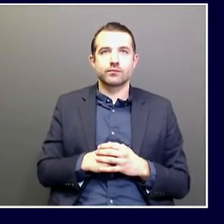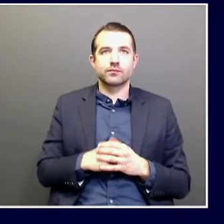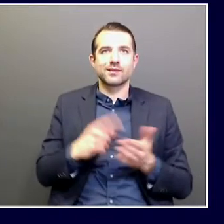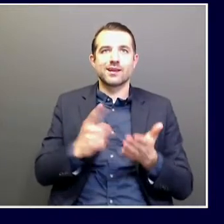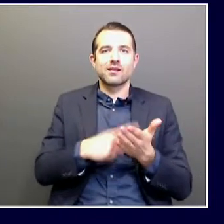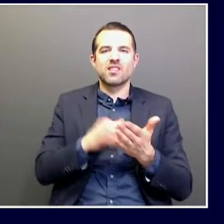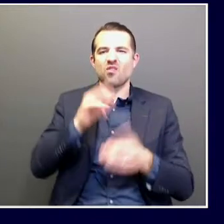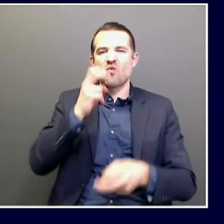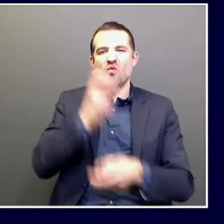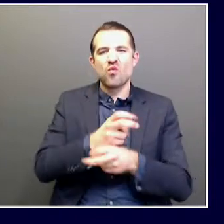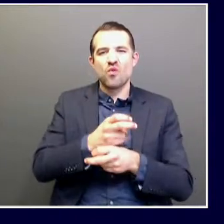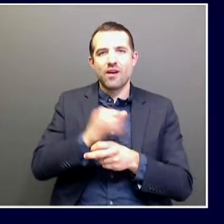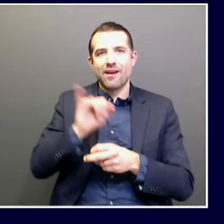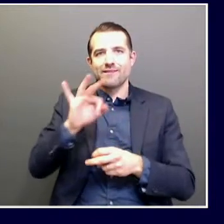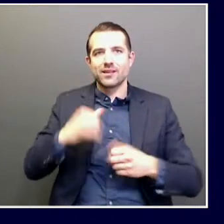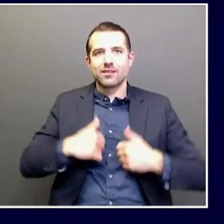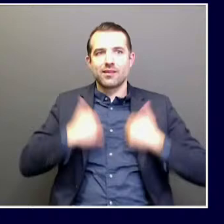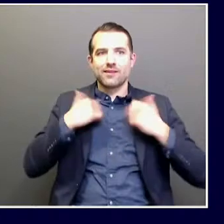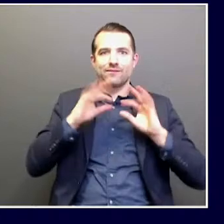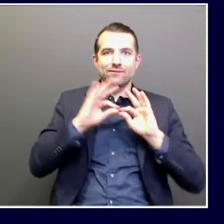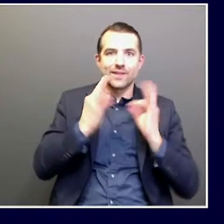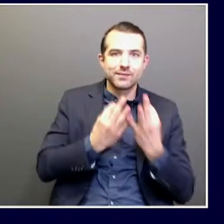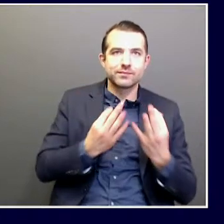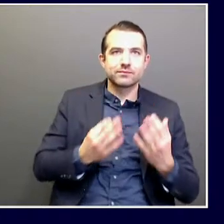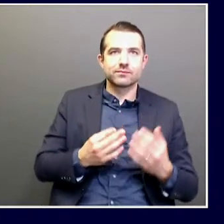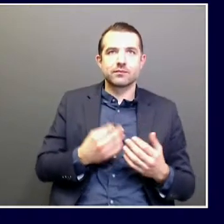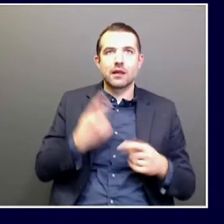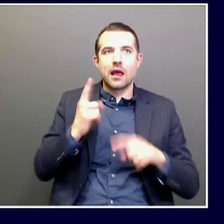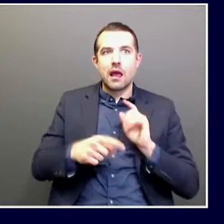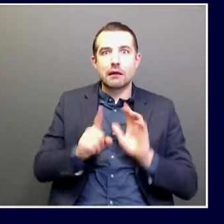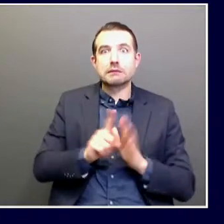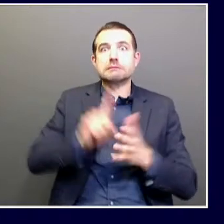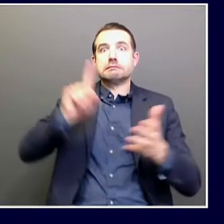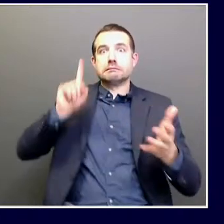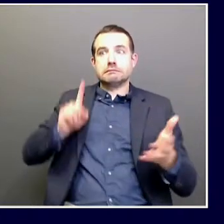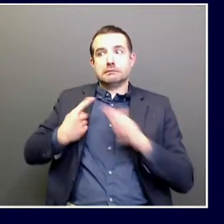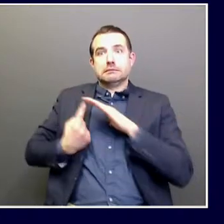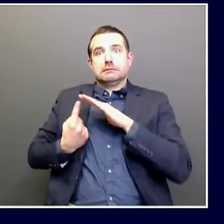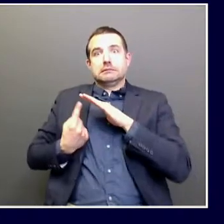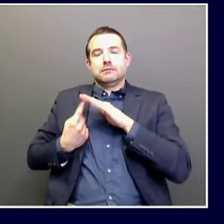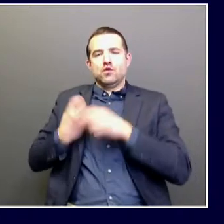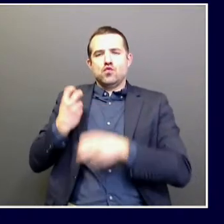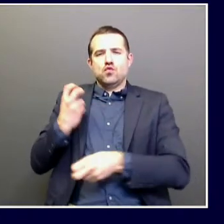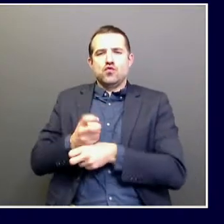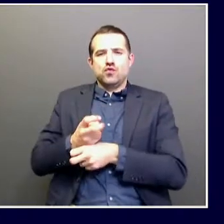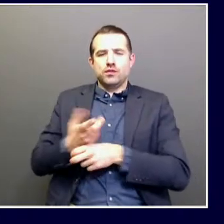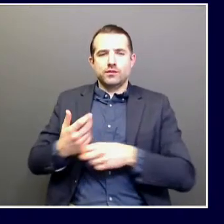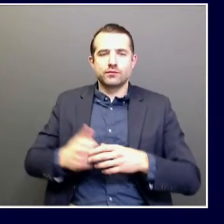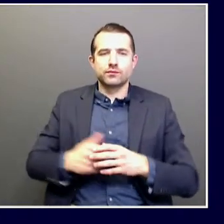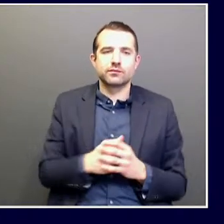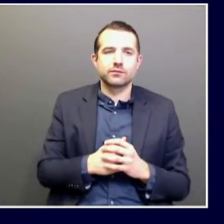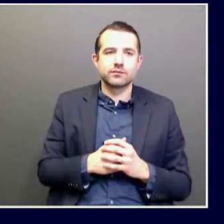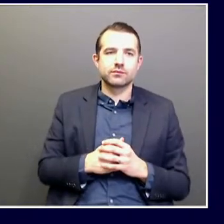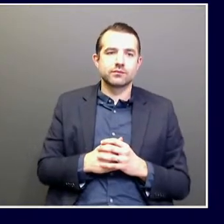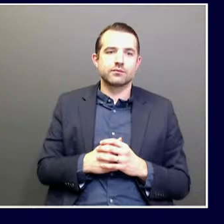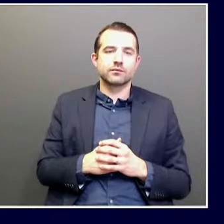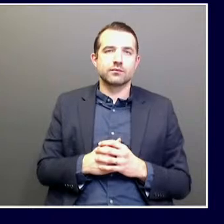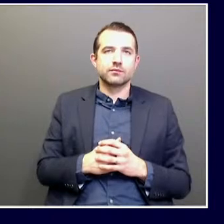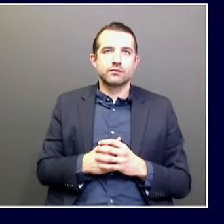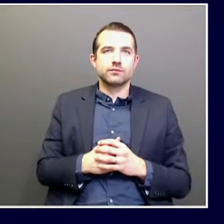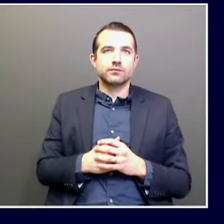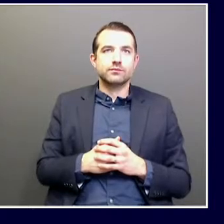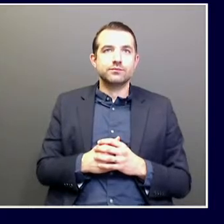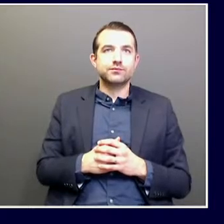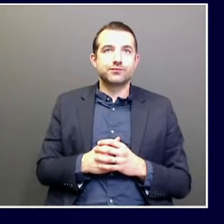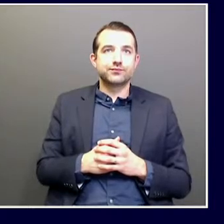setting. So those others who you might be interacting with, if you've been exposed, you should try to minimize that as much as